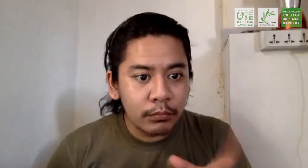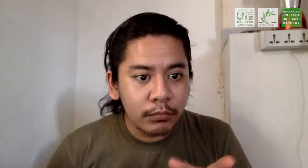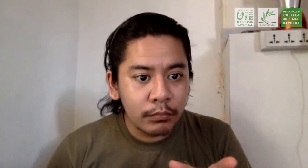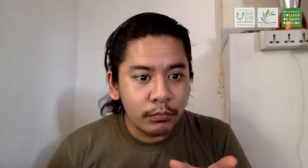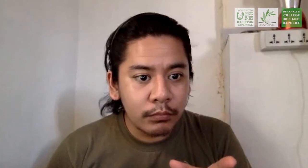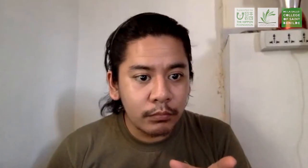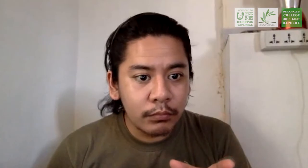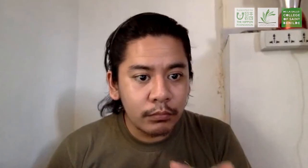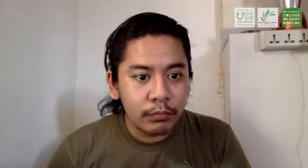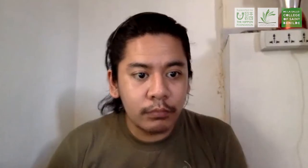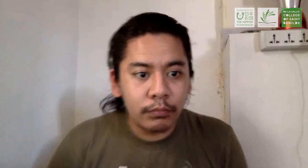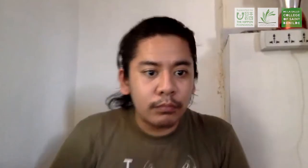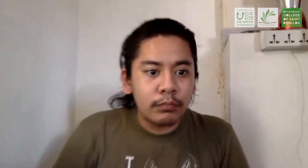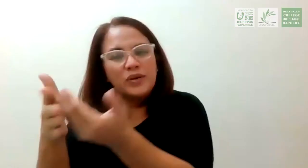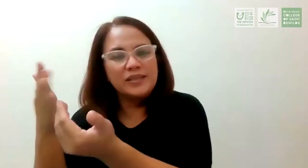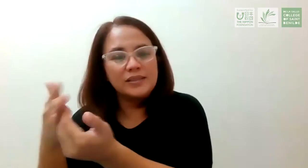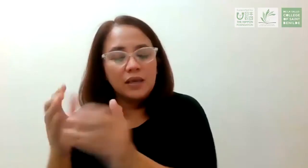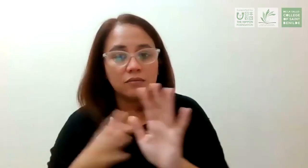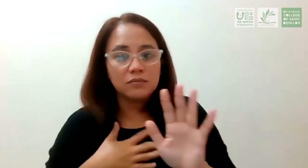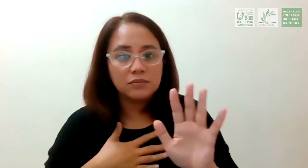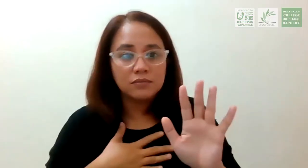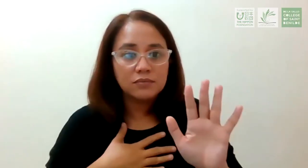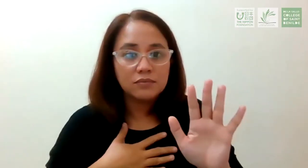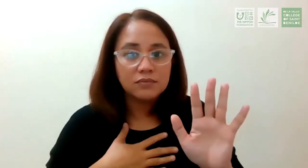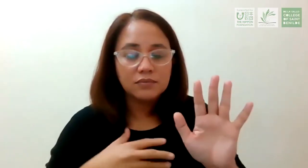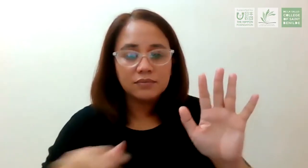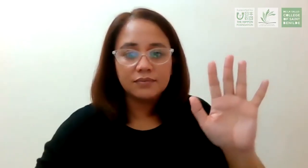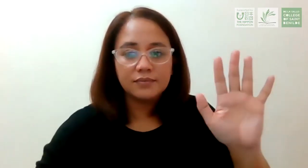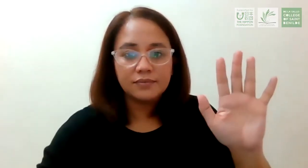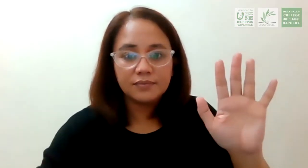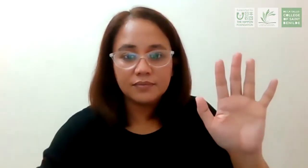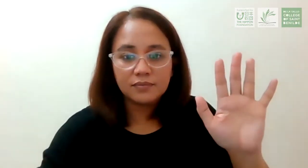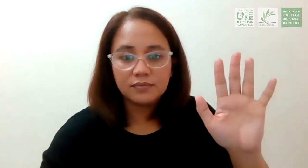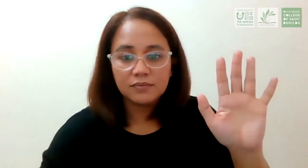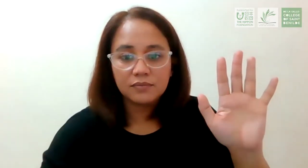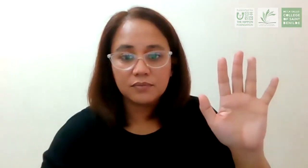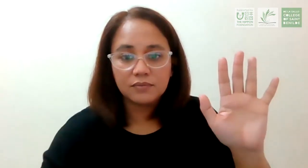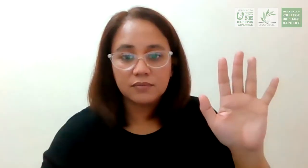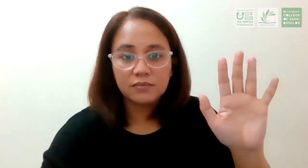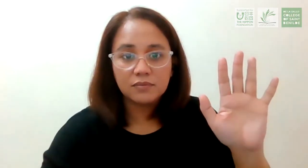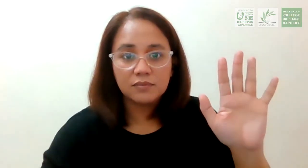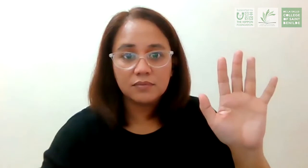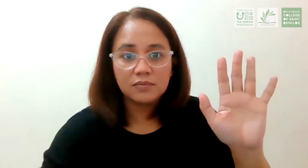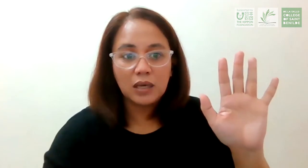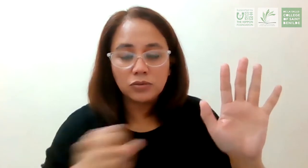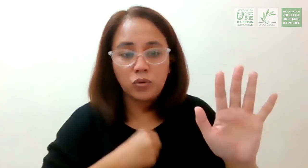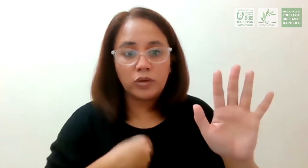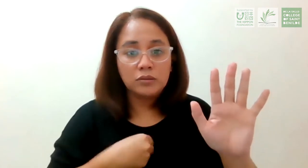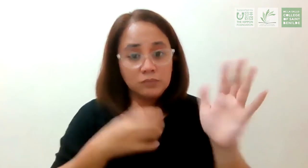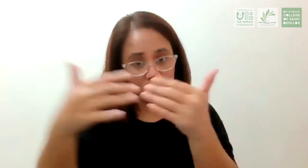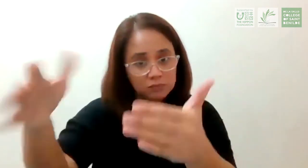Sorry, Shaq is making a comment. Oh, okay, one moment. Yeah, sorry. Go ahead, Chuck.